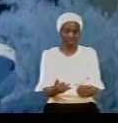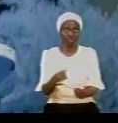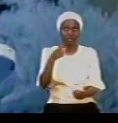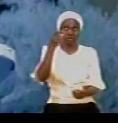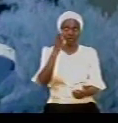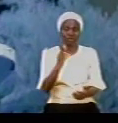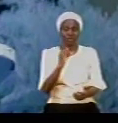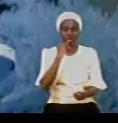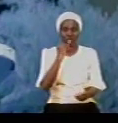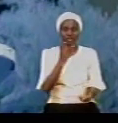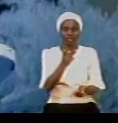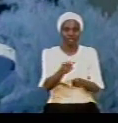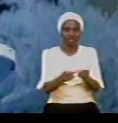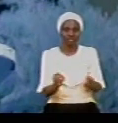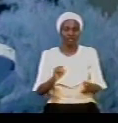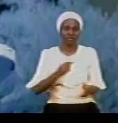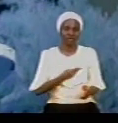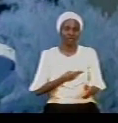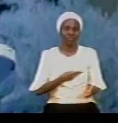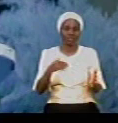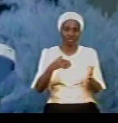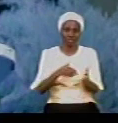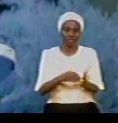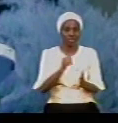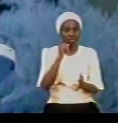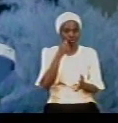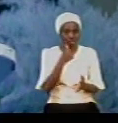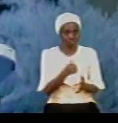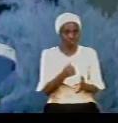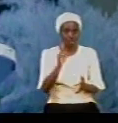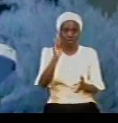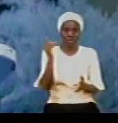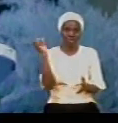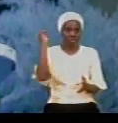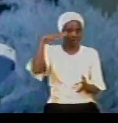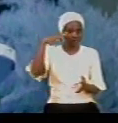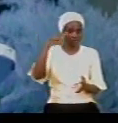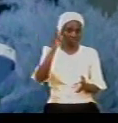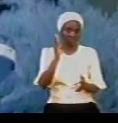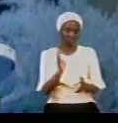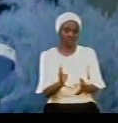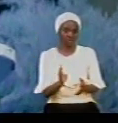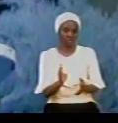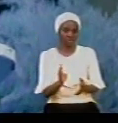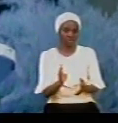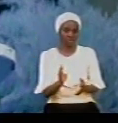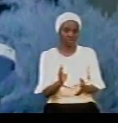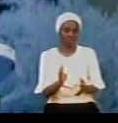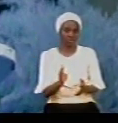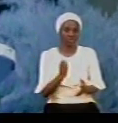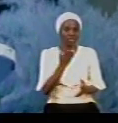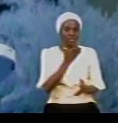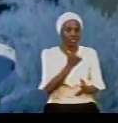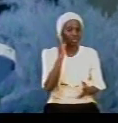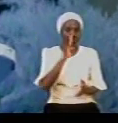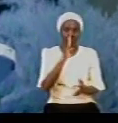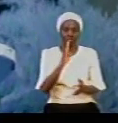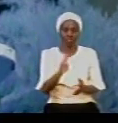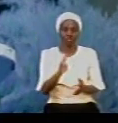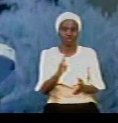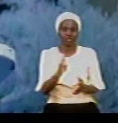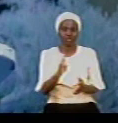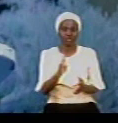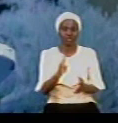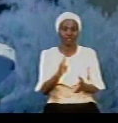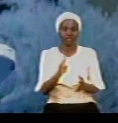grace of God, there'll be global Sunday worship service. From all over